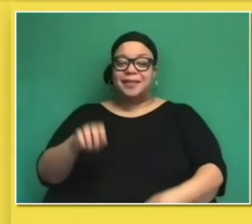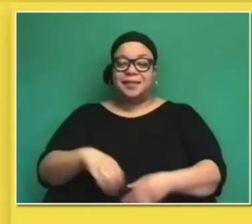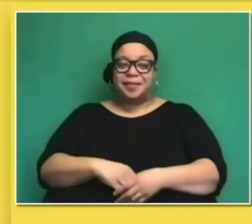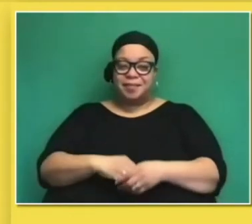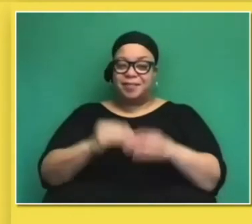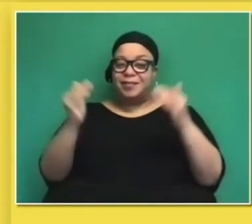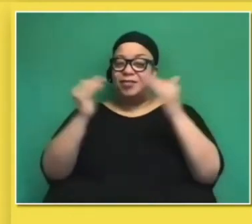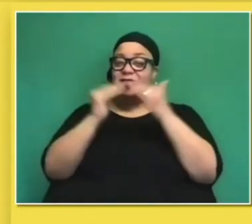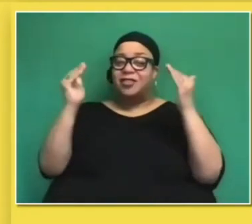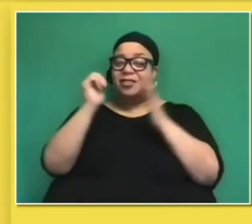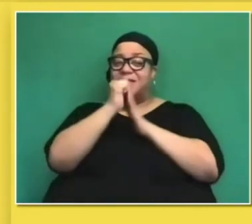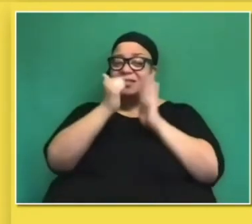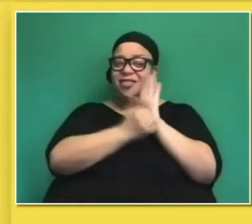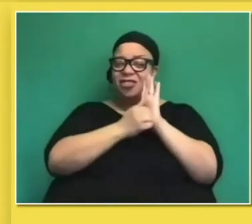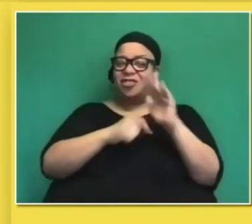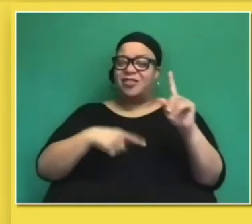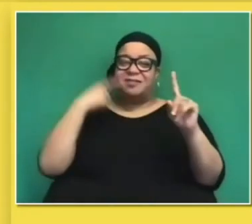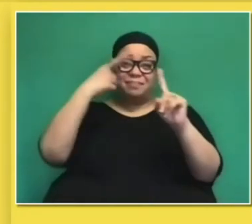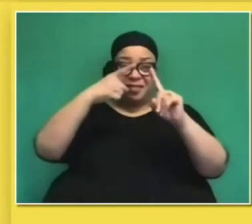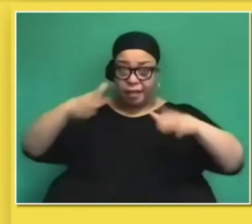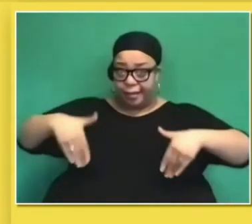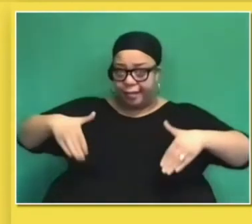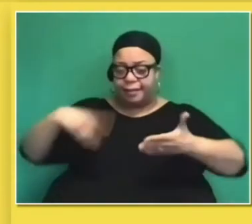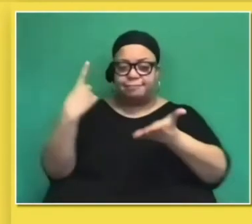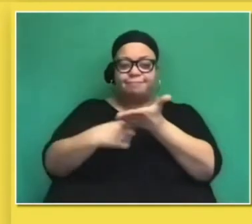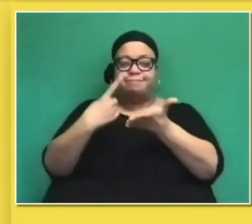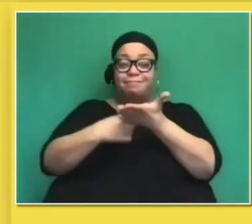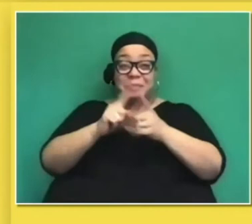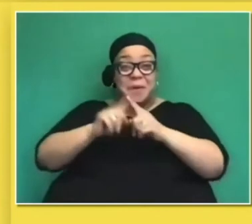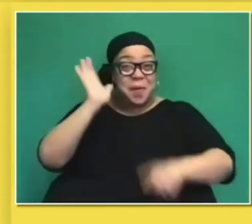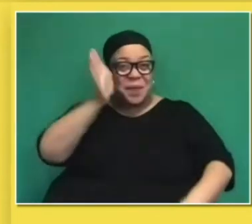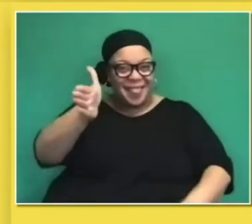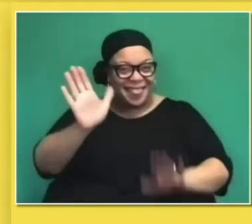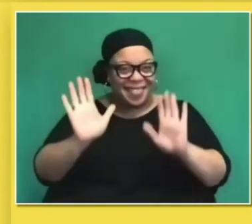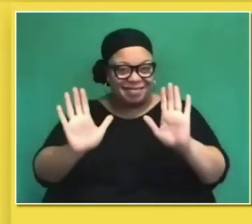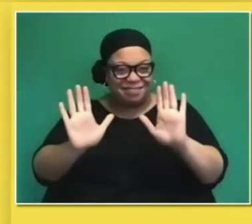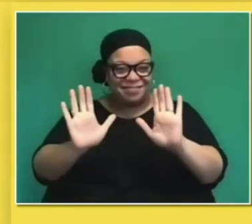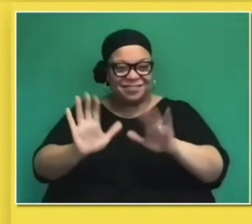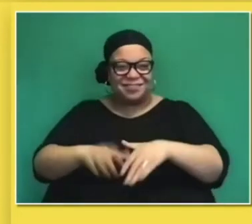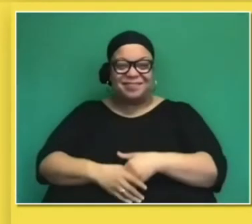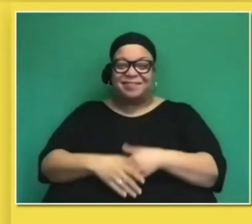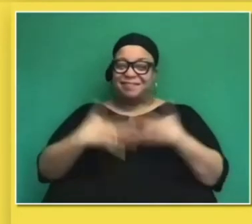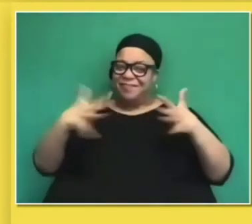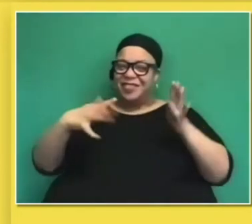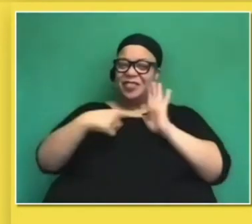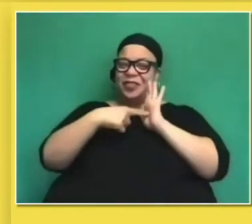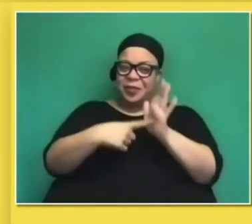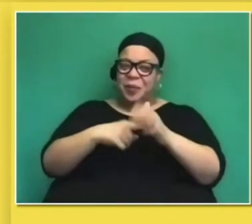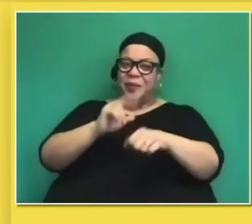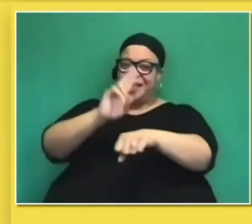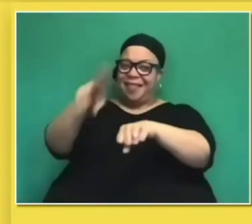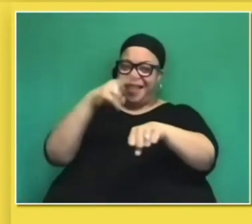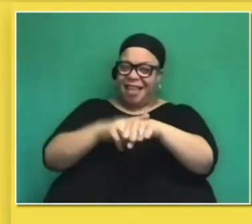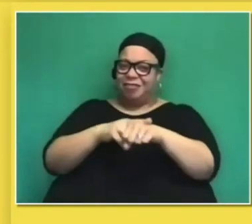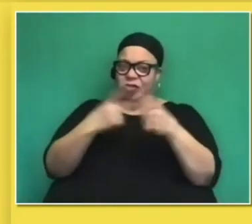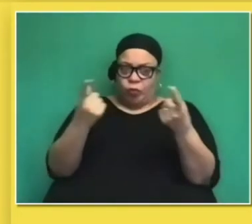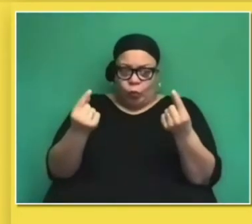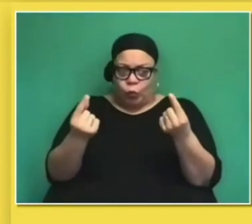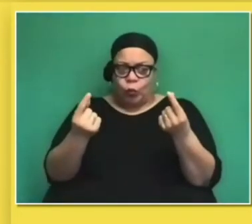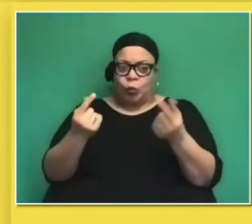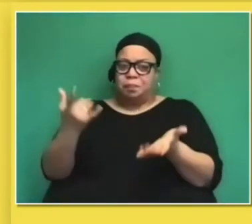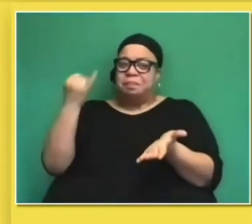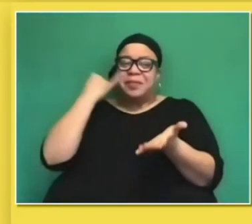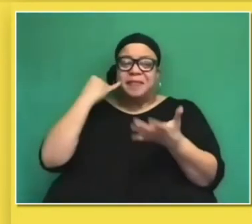already, we're showing the nation the way. You want to be healed? You got to address poverty, systemic